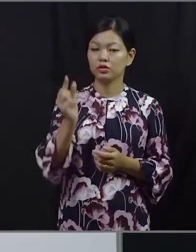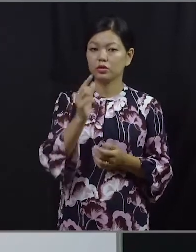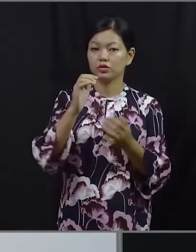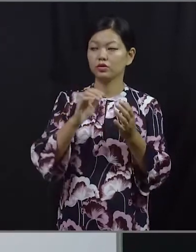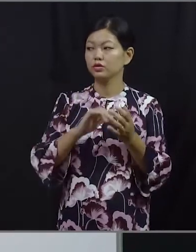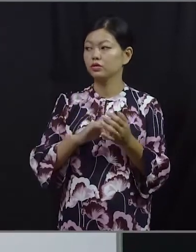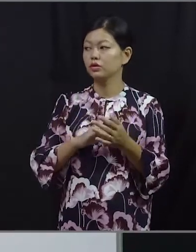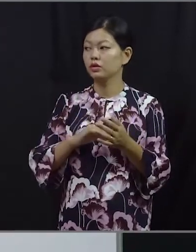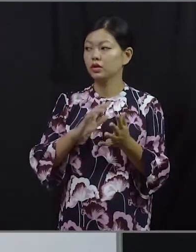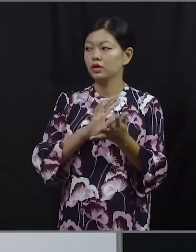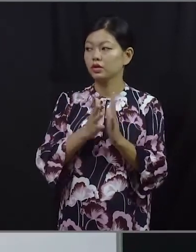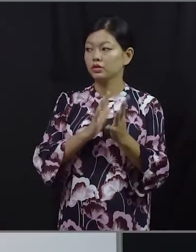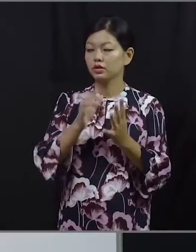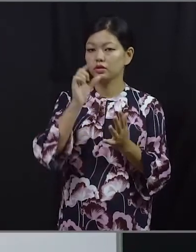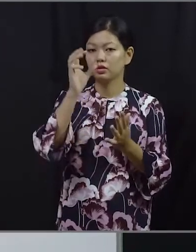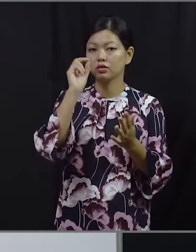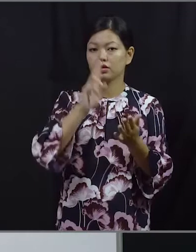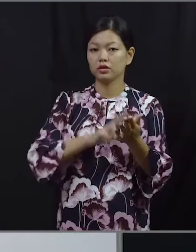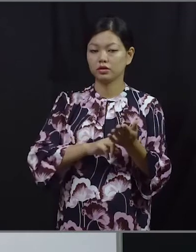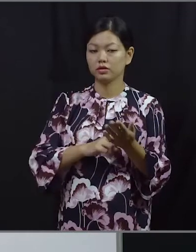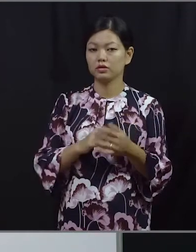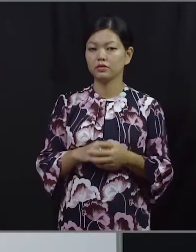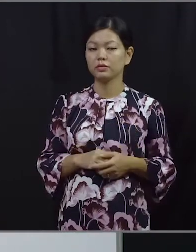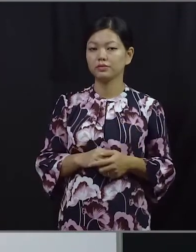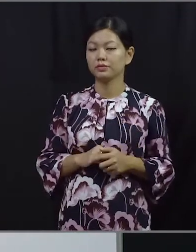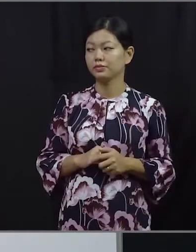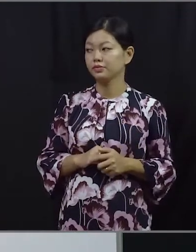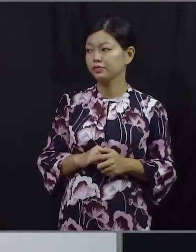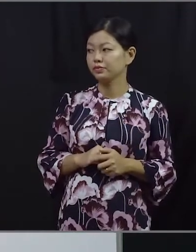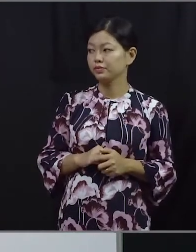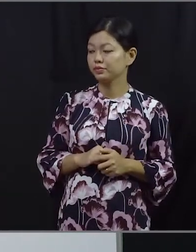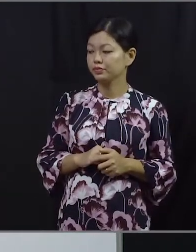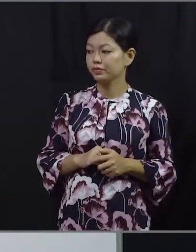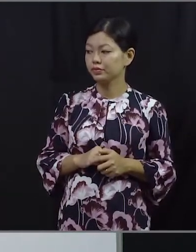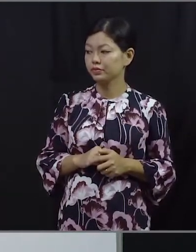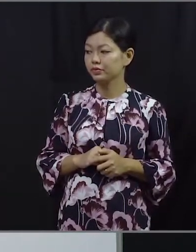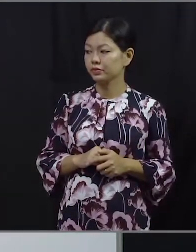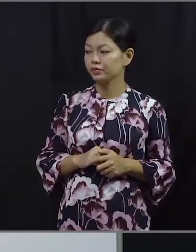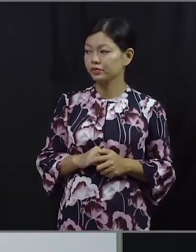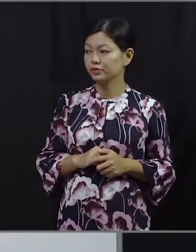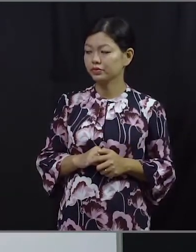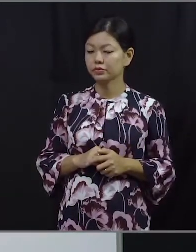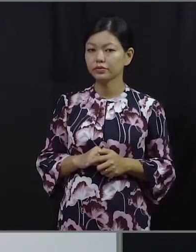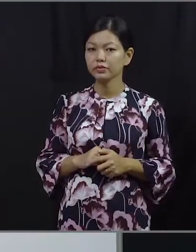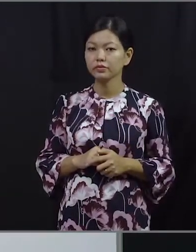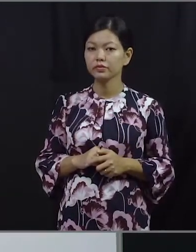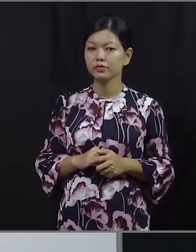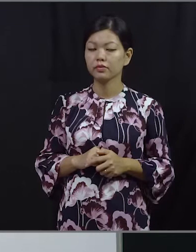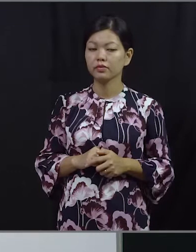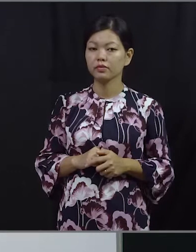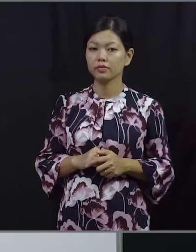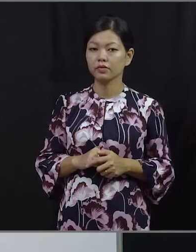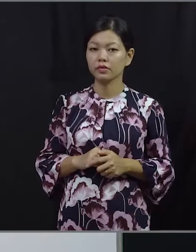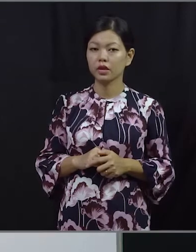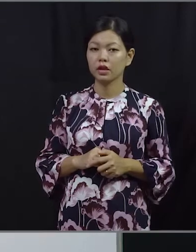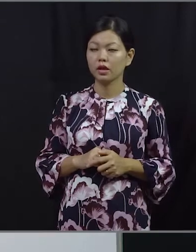sign convention. By using sign convention. Okay, so by using sign convention, as you can see,